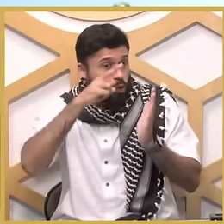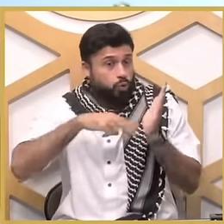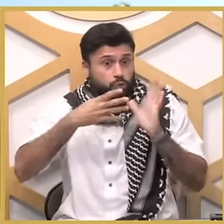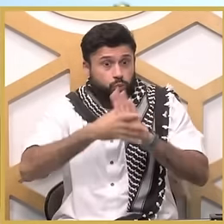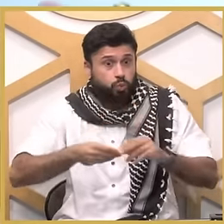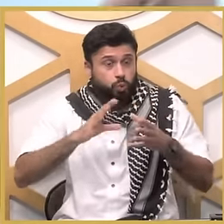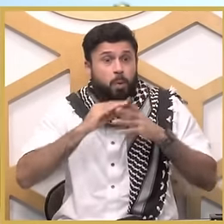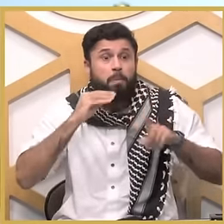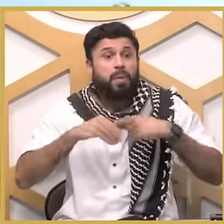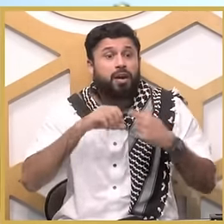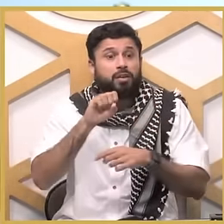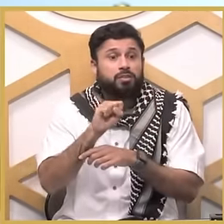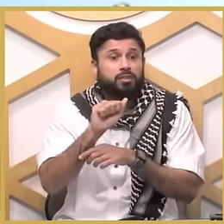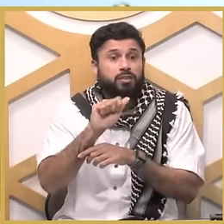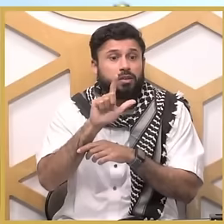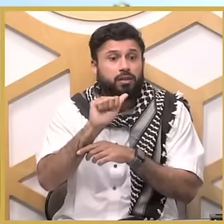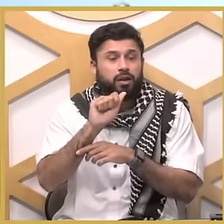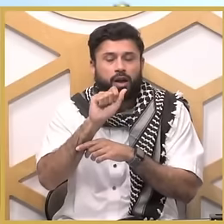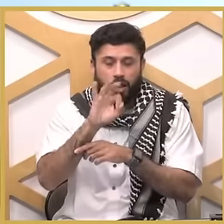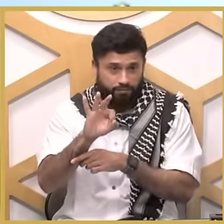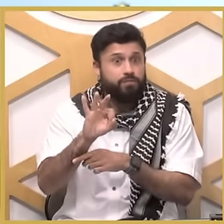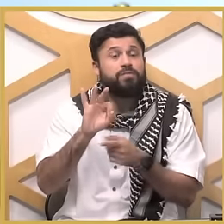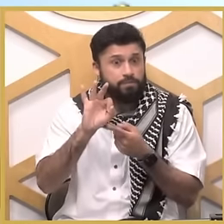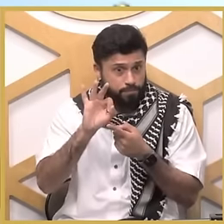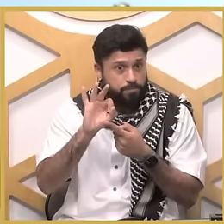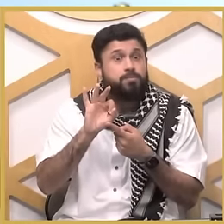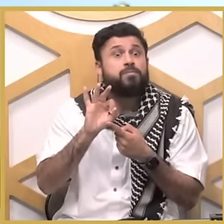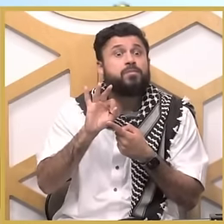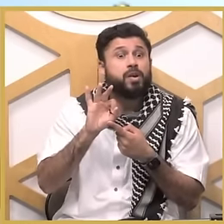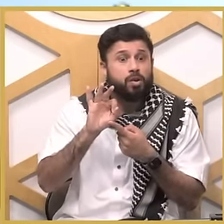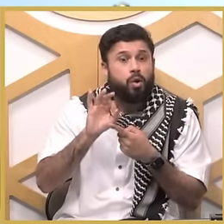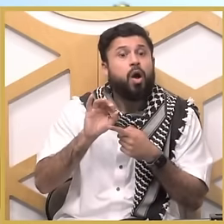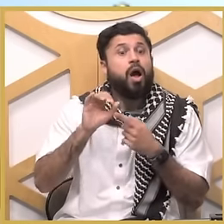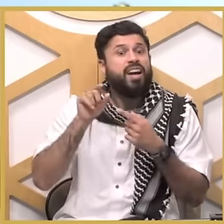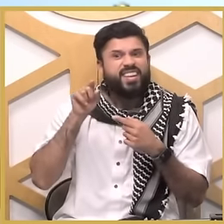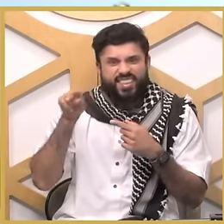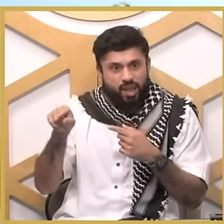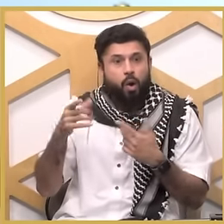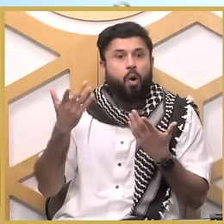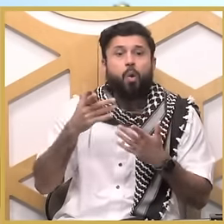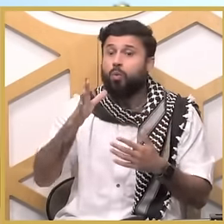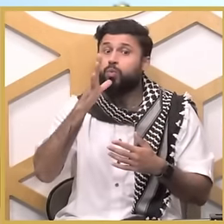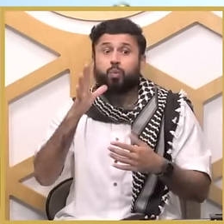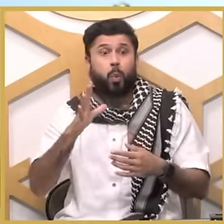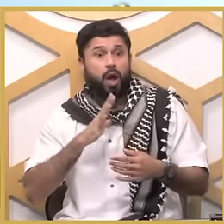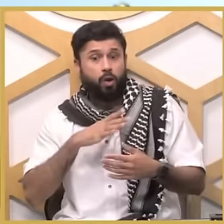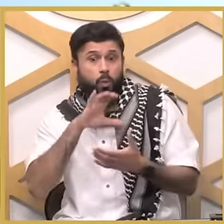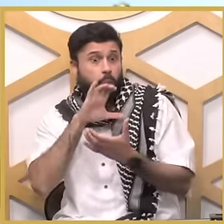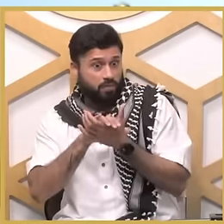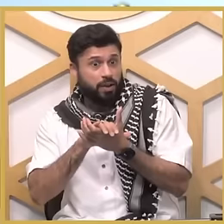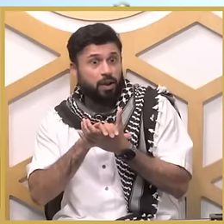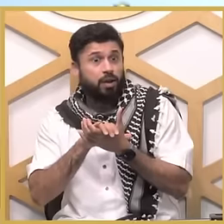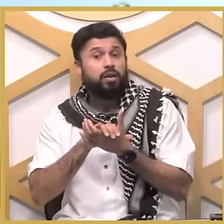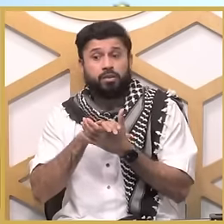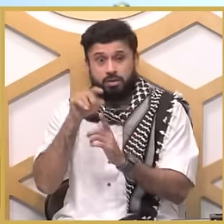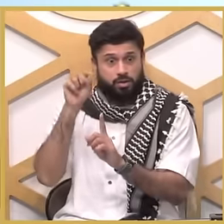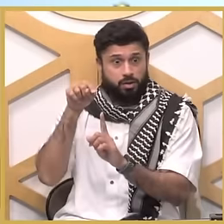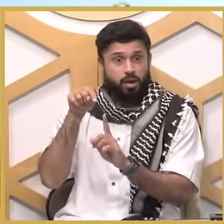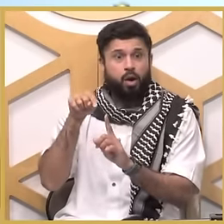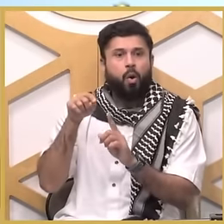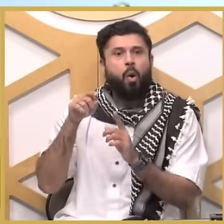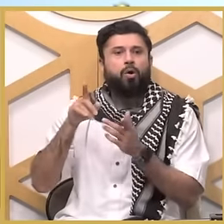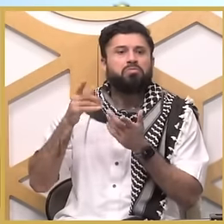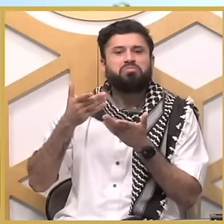the way, and he'd come home at the time of iftar and he just pretend it was his dinner, and she didn't reveal it for like 40